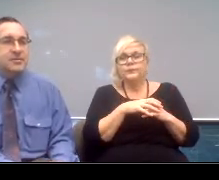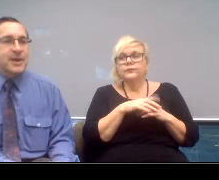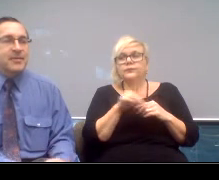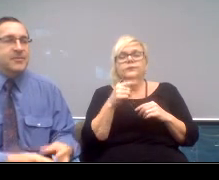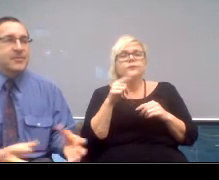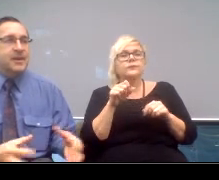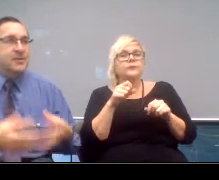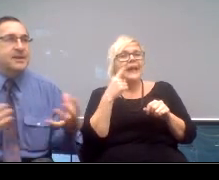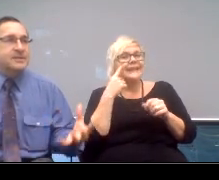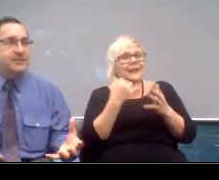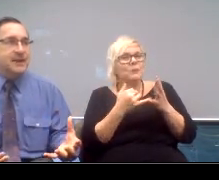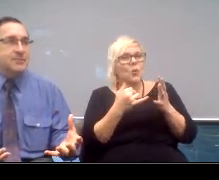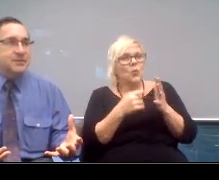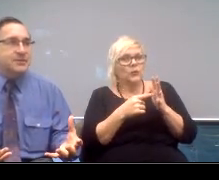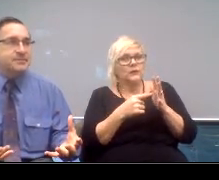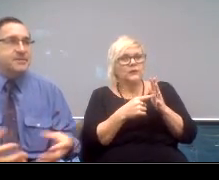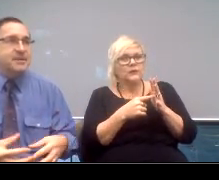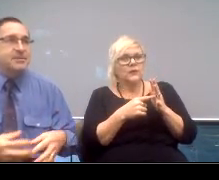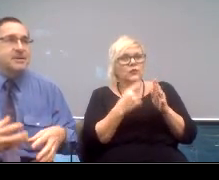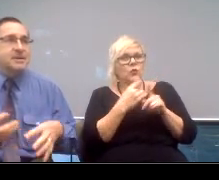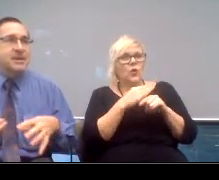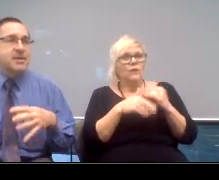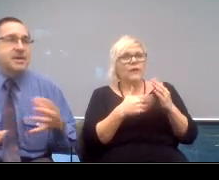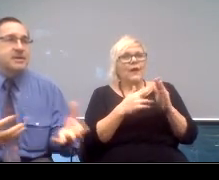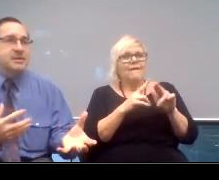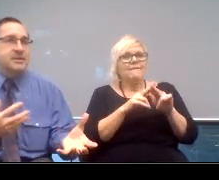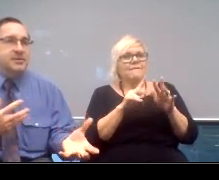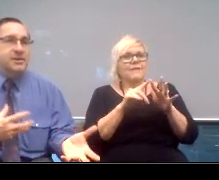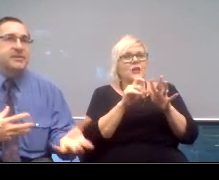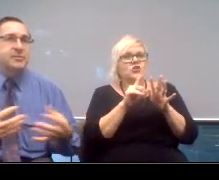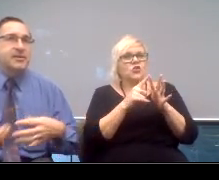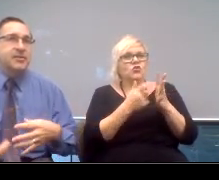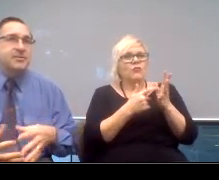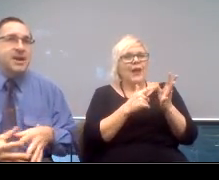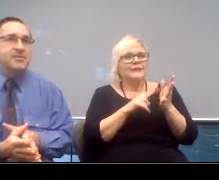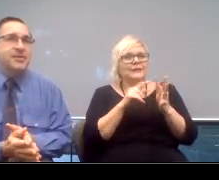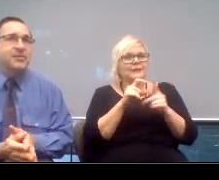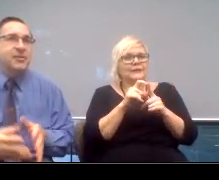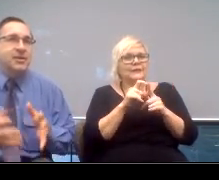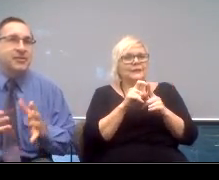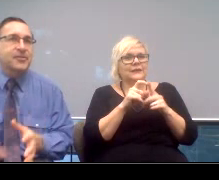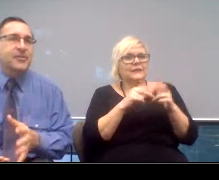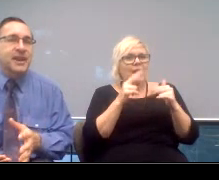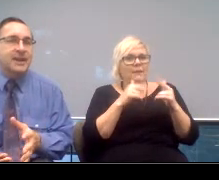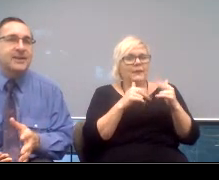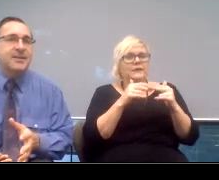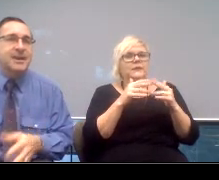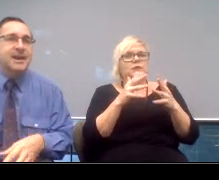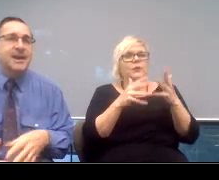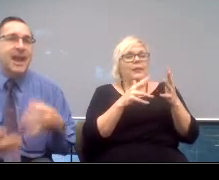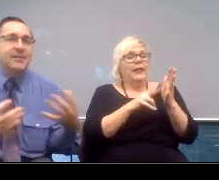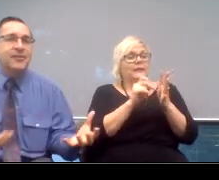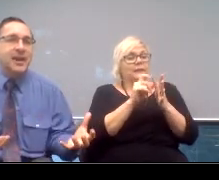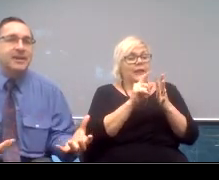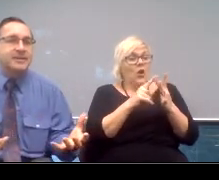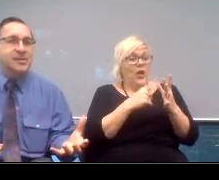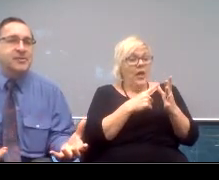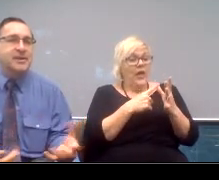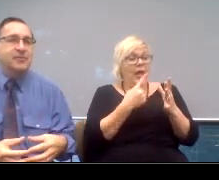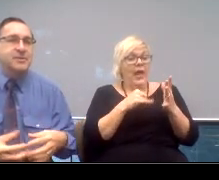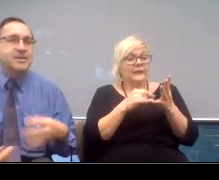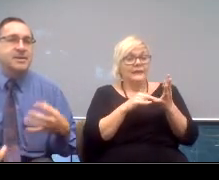is I talked about this federated development. So there is a degree to which the Department of Social Services, the NDIA and